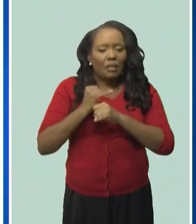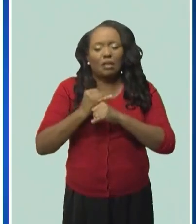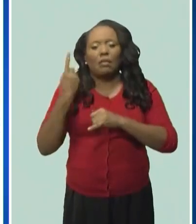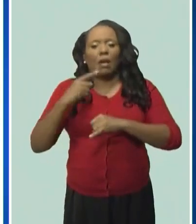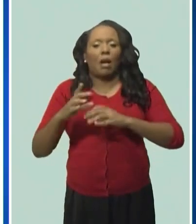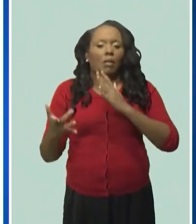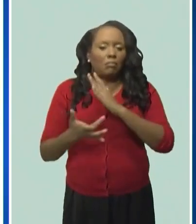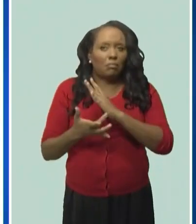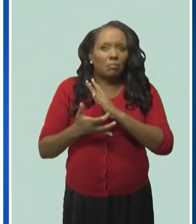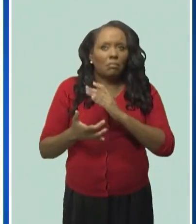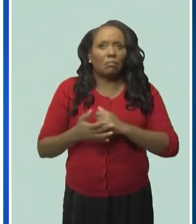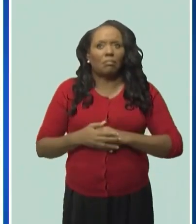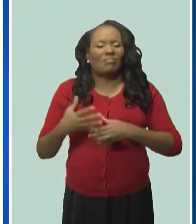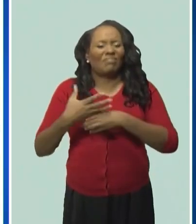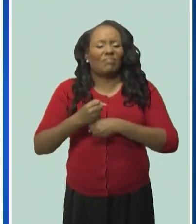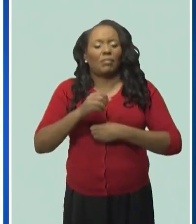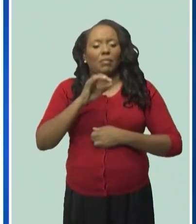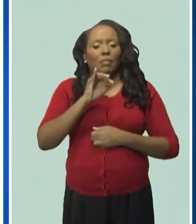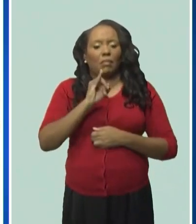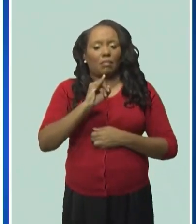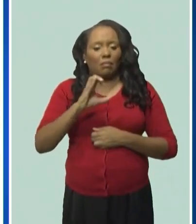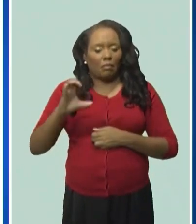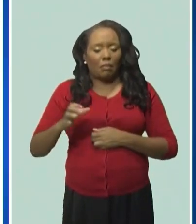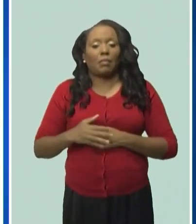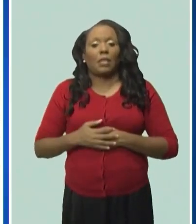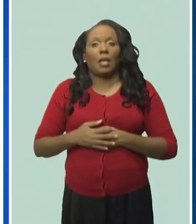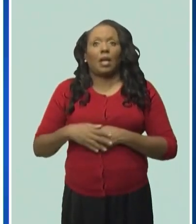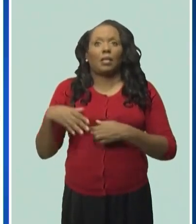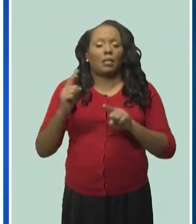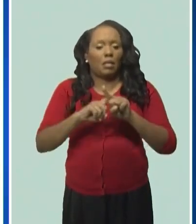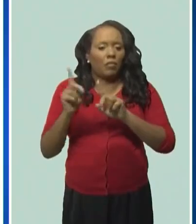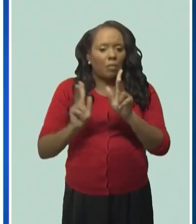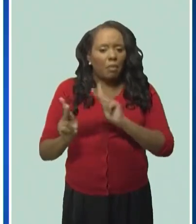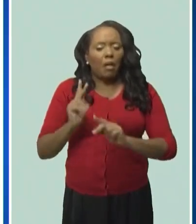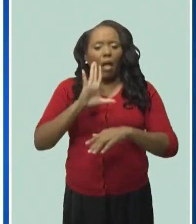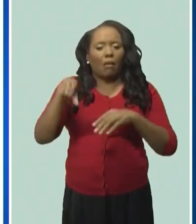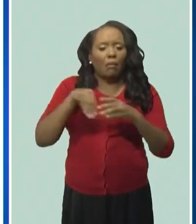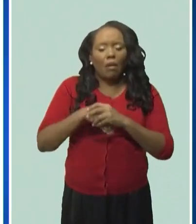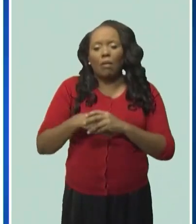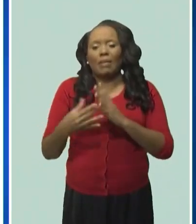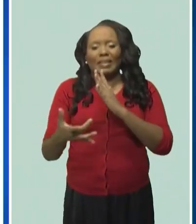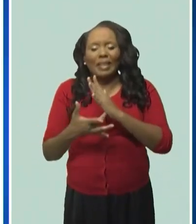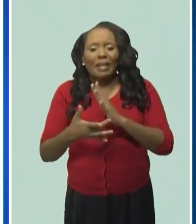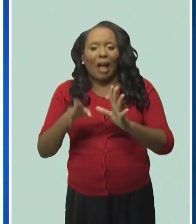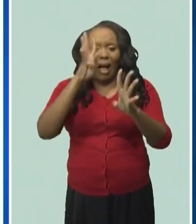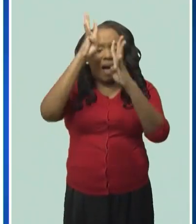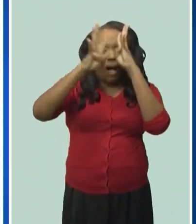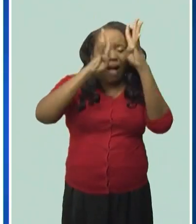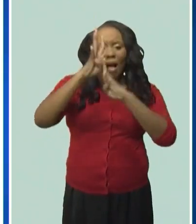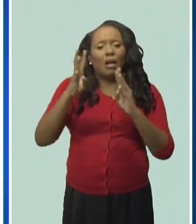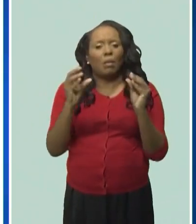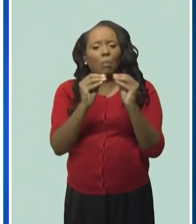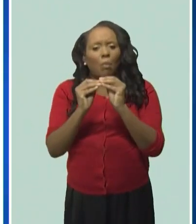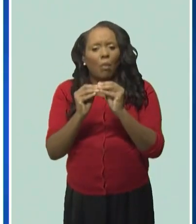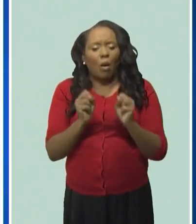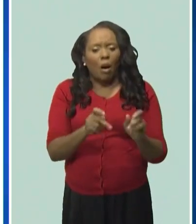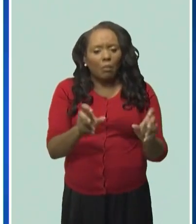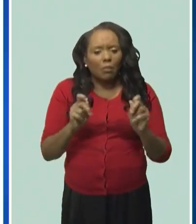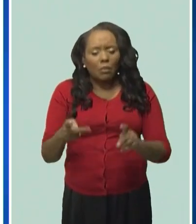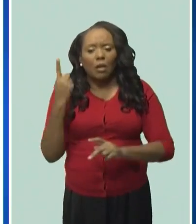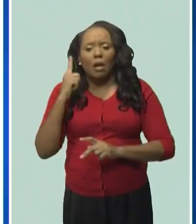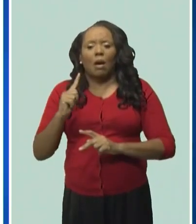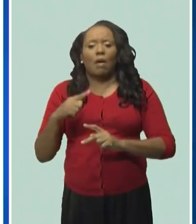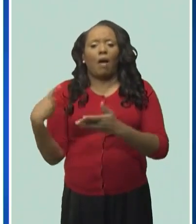the IIC connects communications regulators, experts and innovators, creating opportunities for open dialogue,